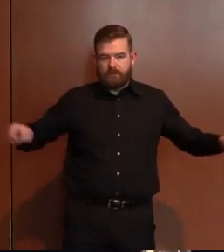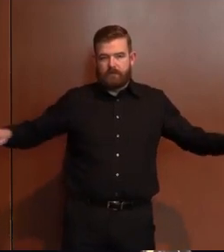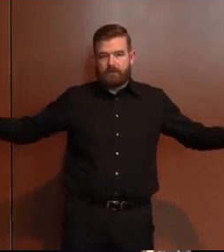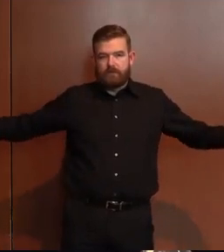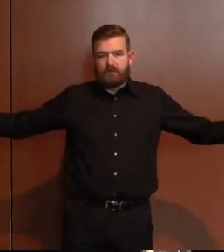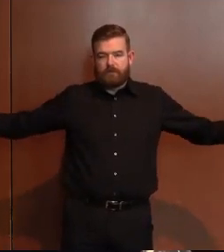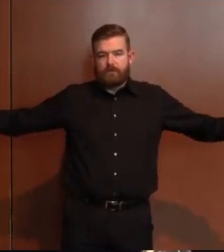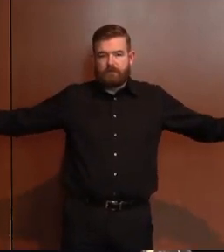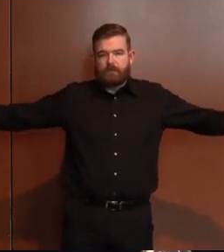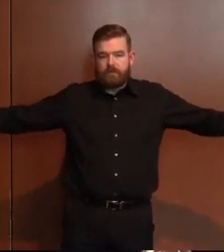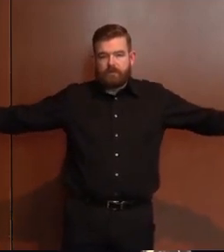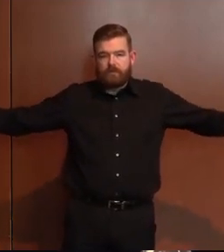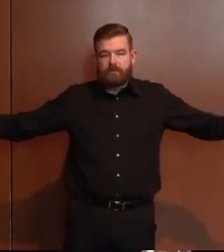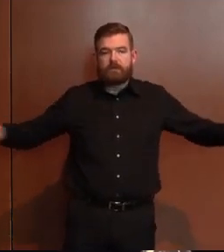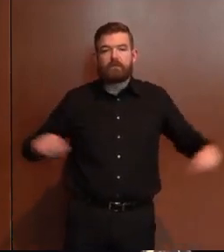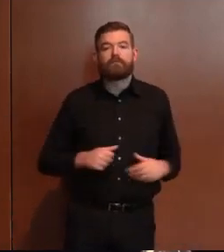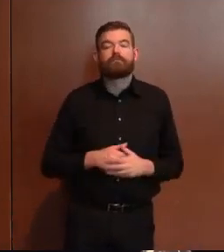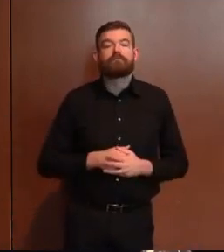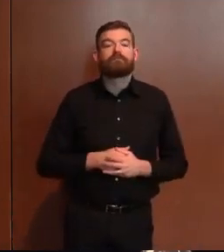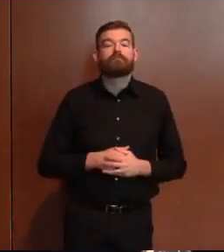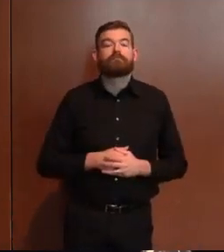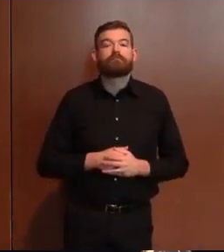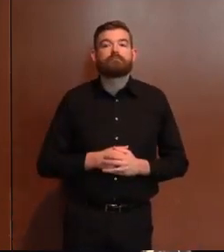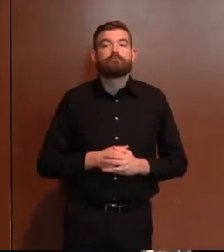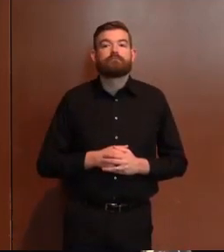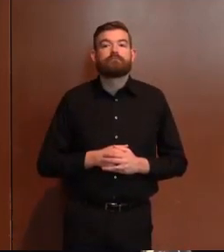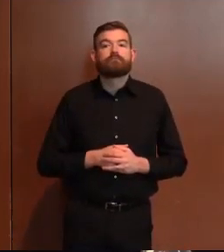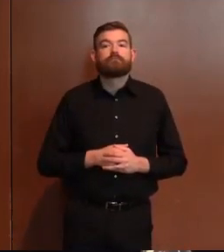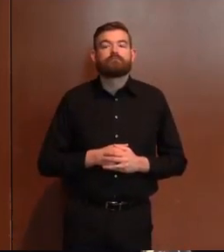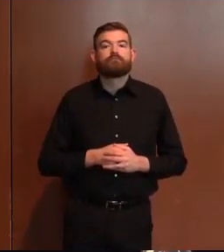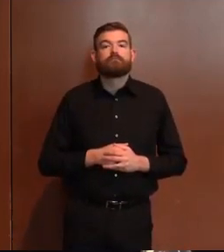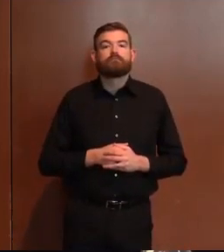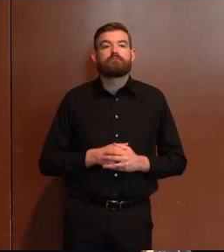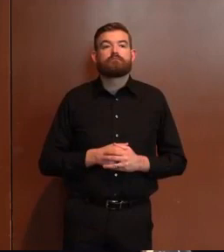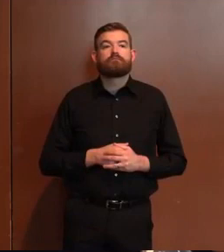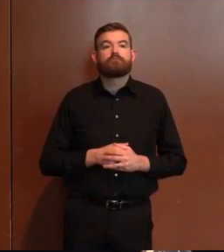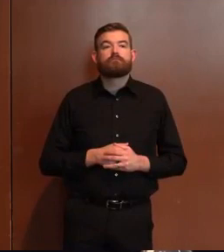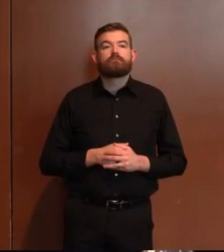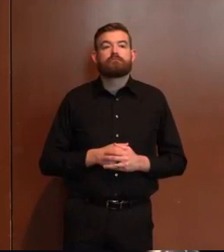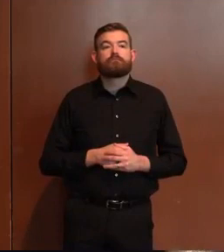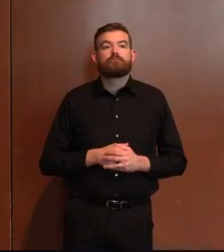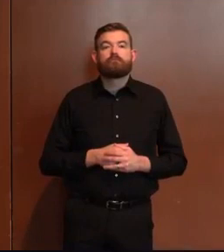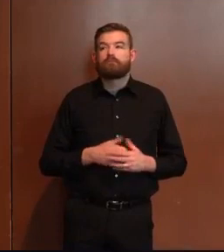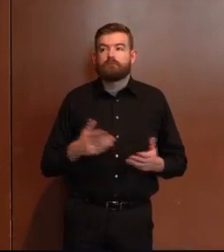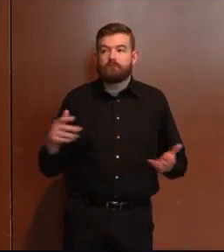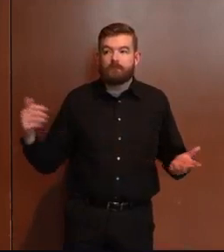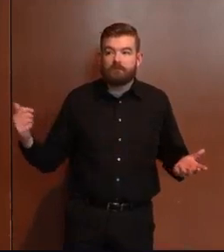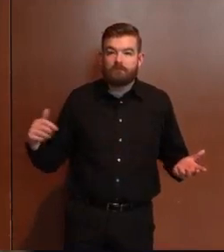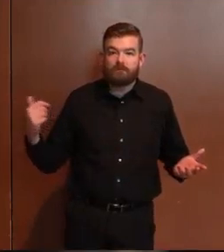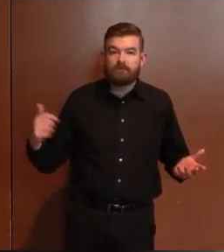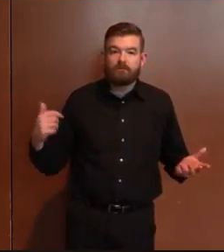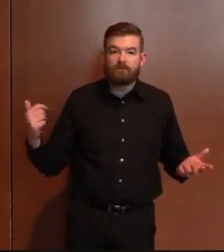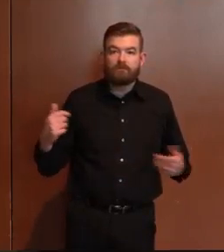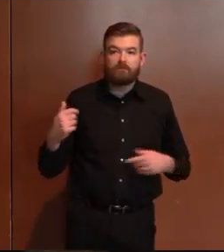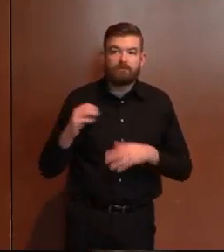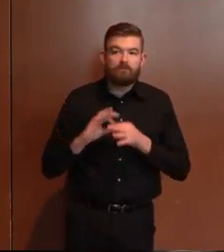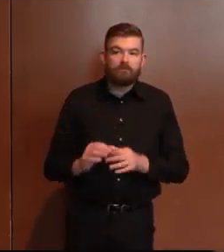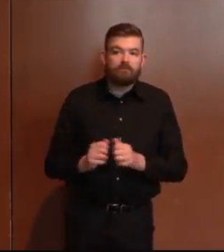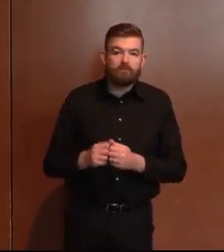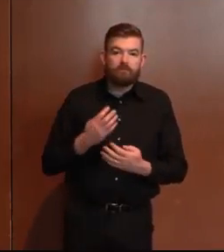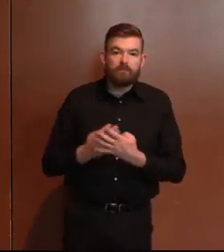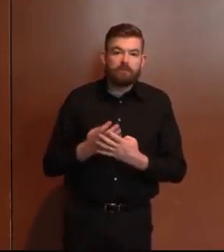forth. Correction, it was both. So I don't know if you have anything to add on corrections. Nothing more to